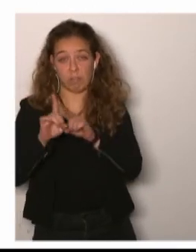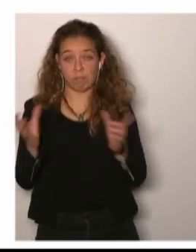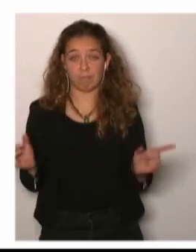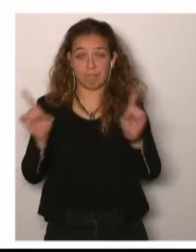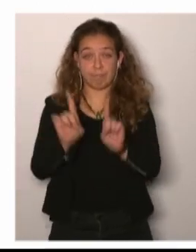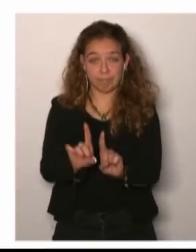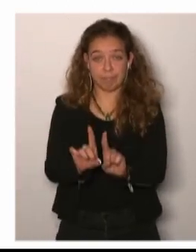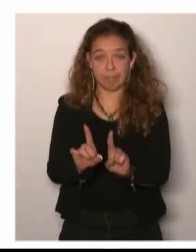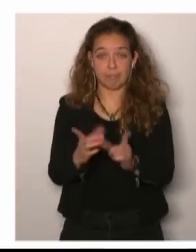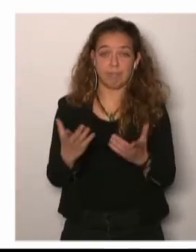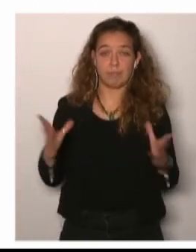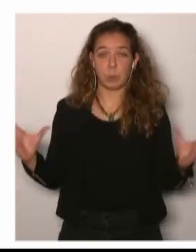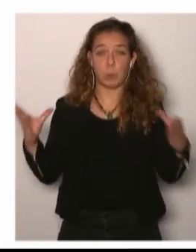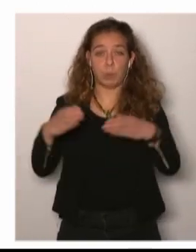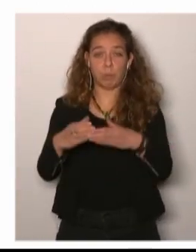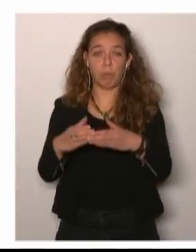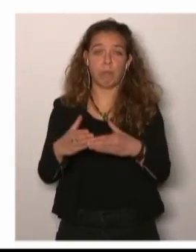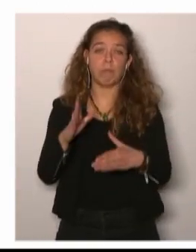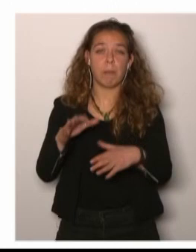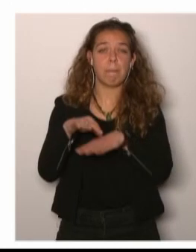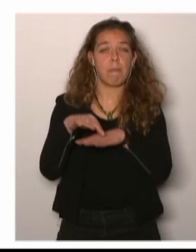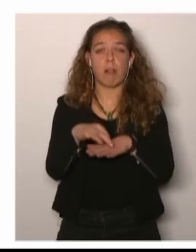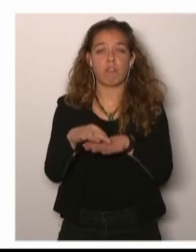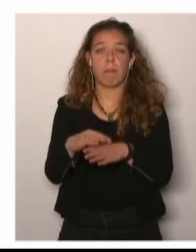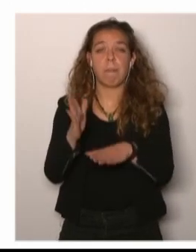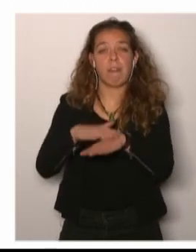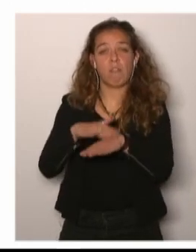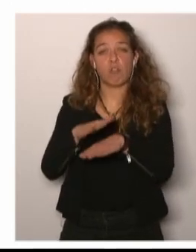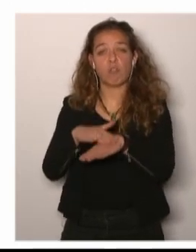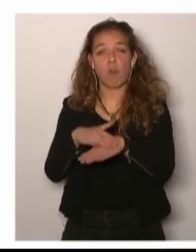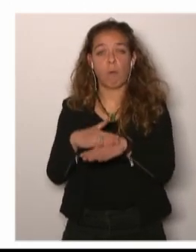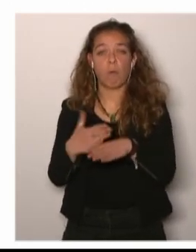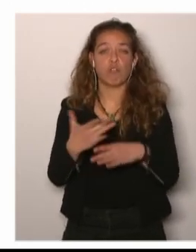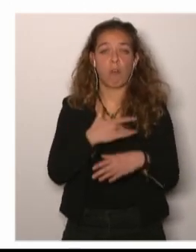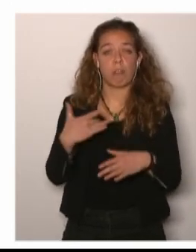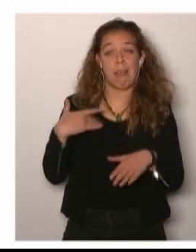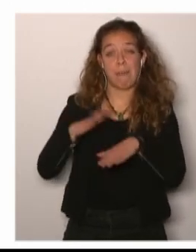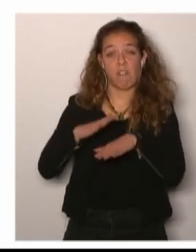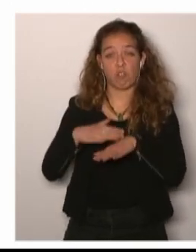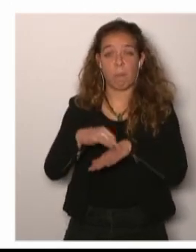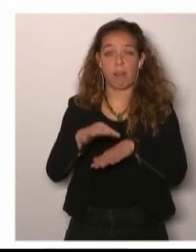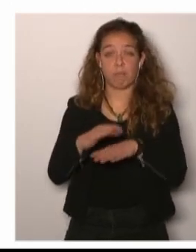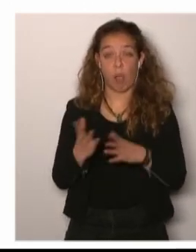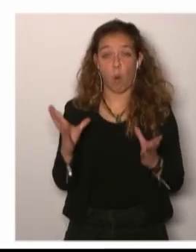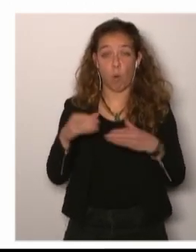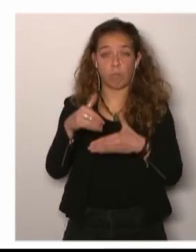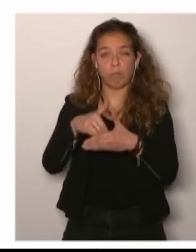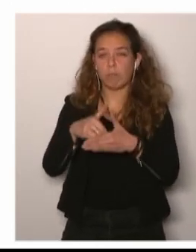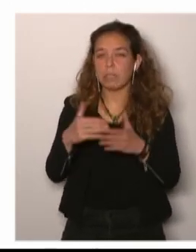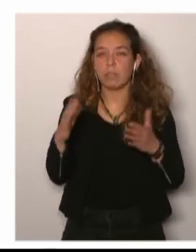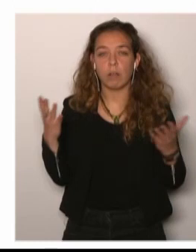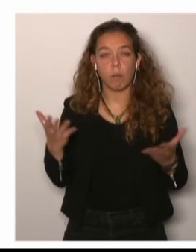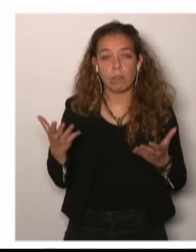Prevention. And what does this group consist of? It is made up of experts from research and also the health ministry. So